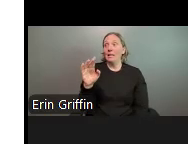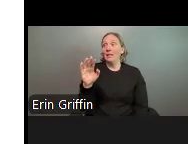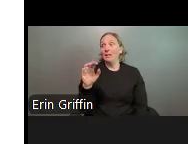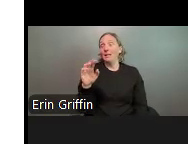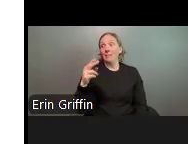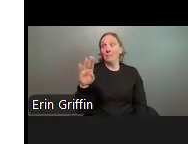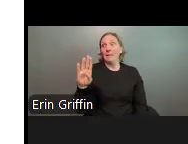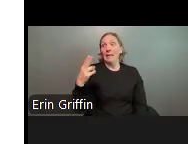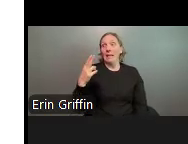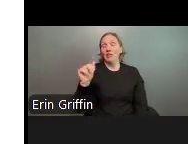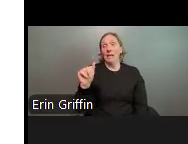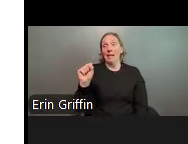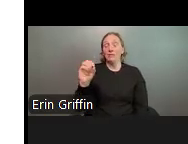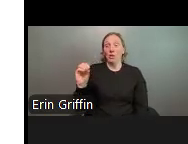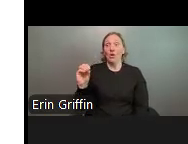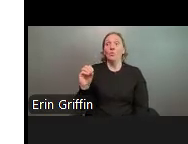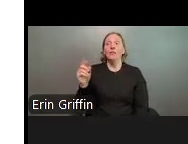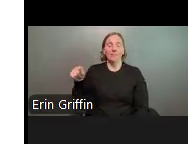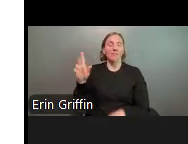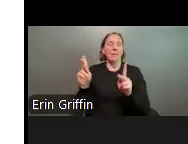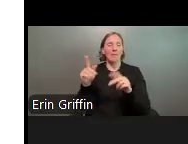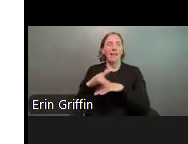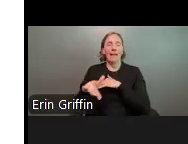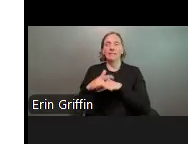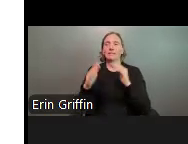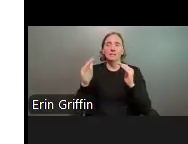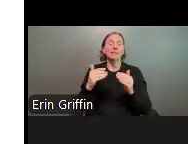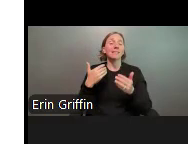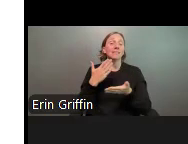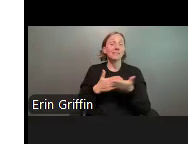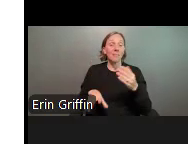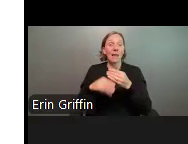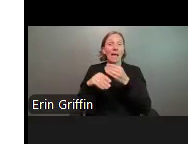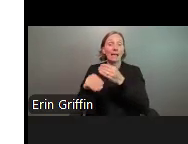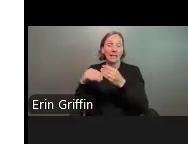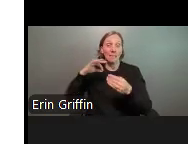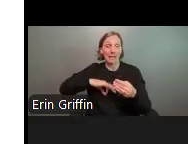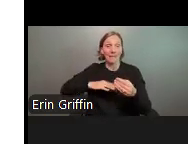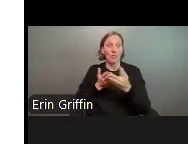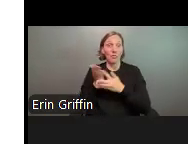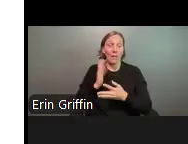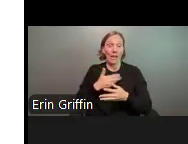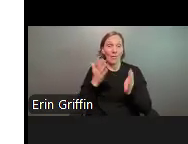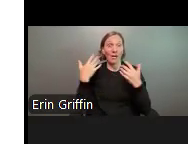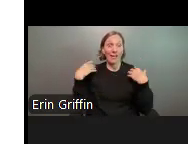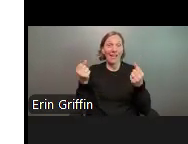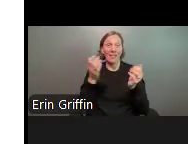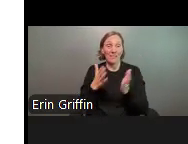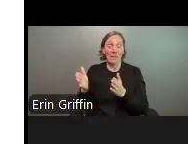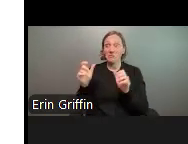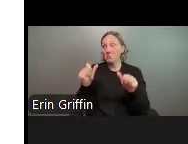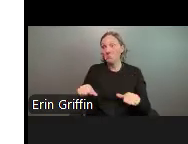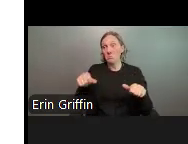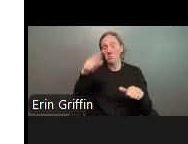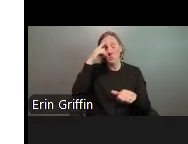services. There are some additional benefits available through our health plans, and they may be available